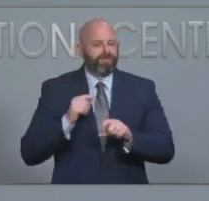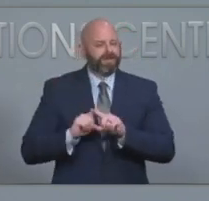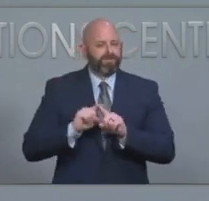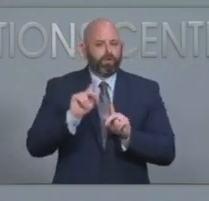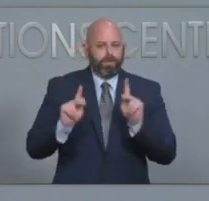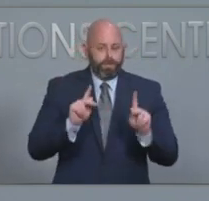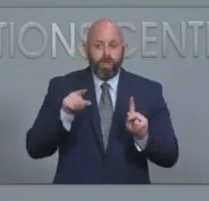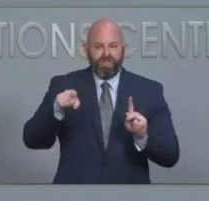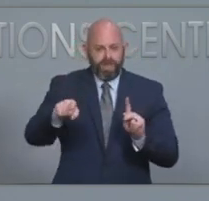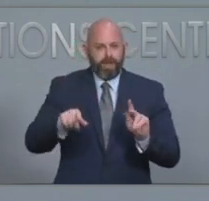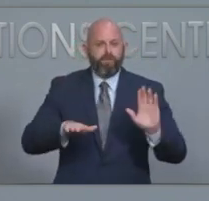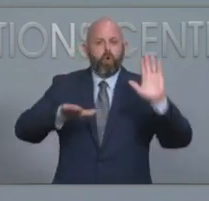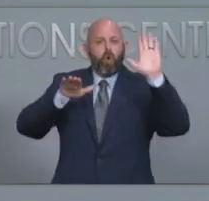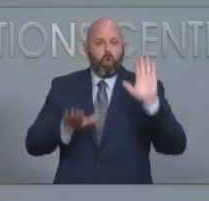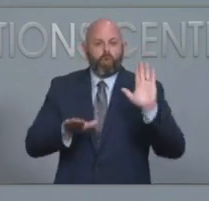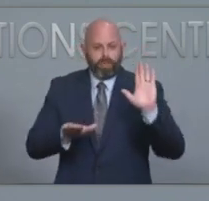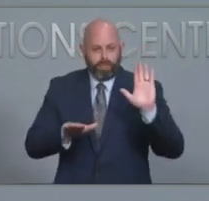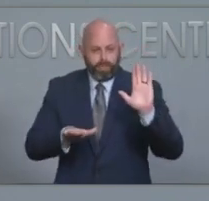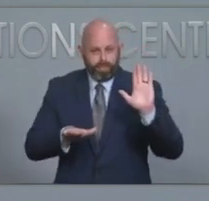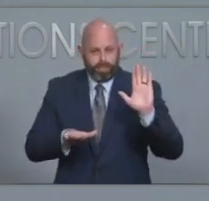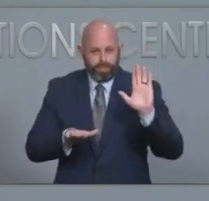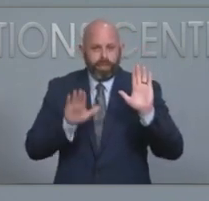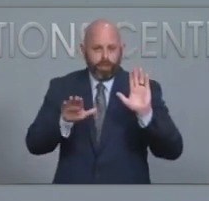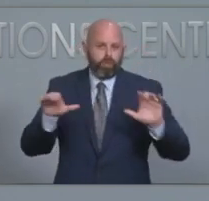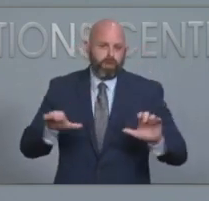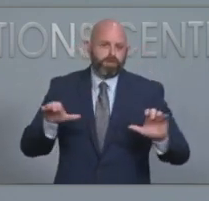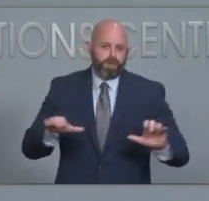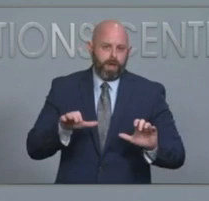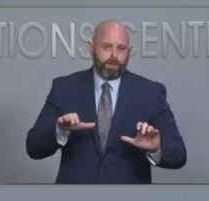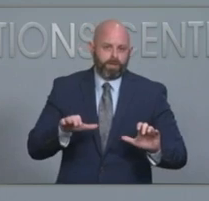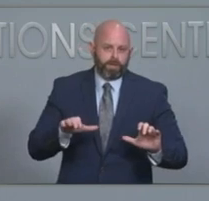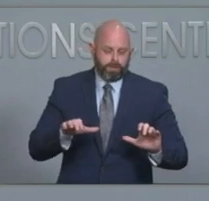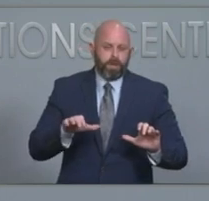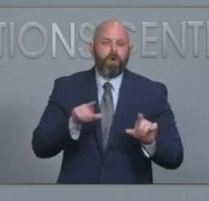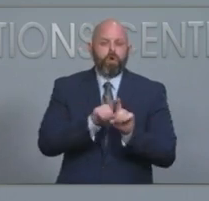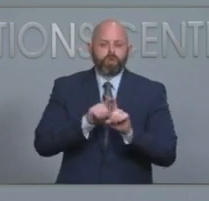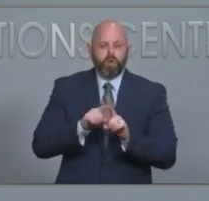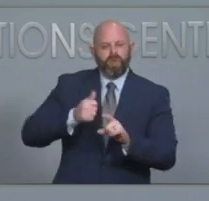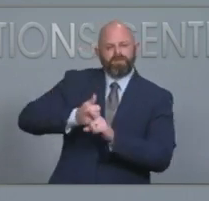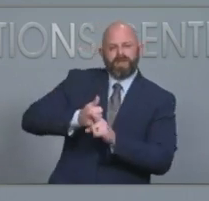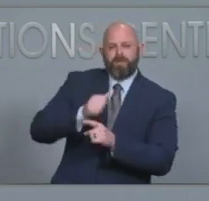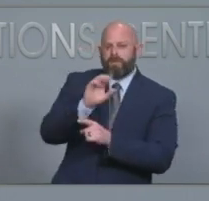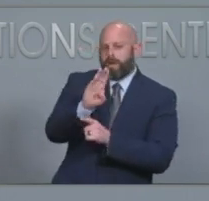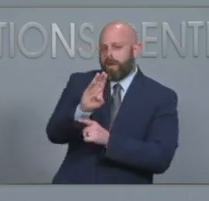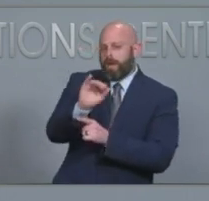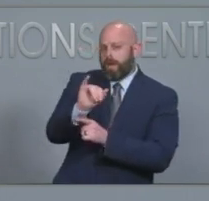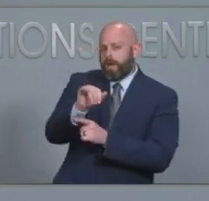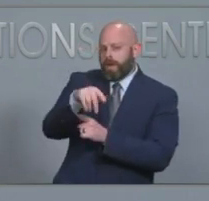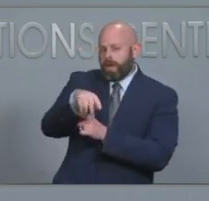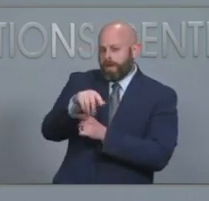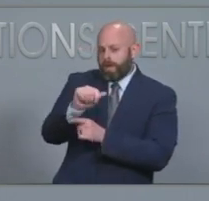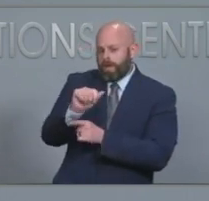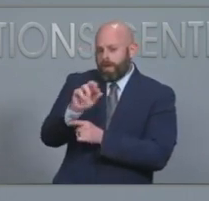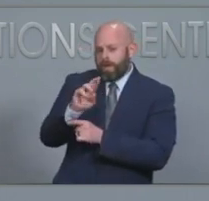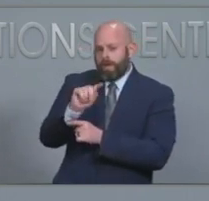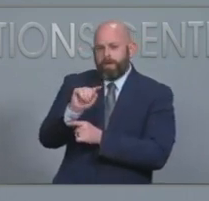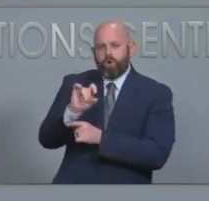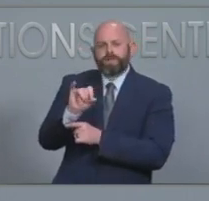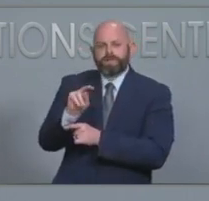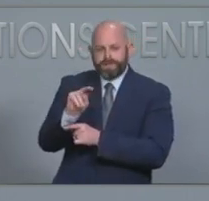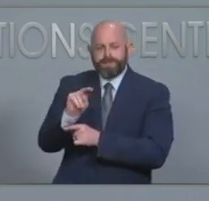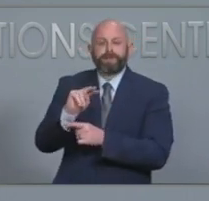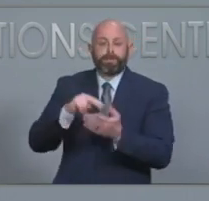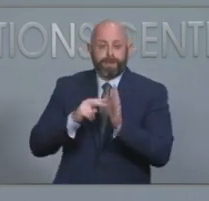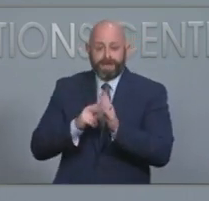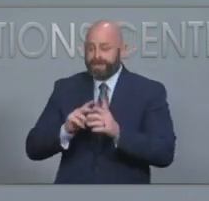an oath in their conduct of elections, and they are bipartisan officials who have been recommended by the political parties in